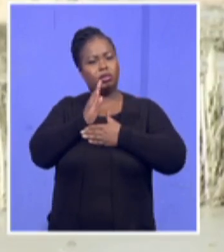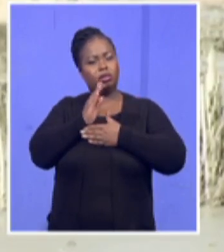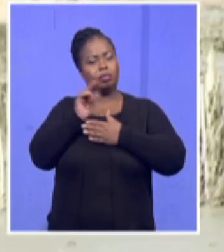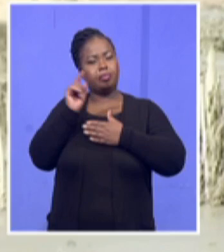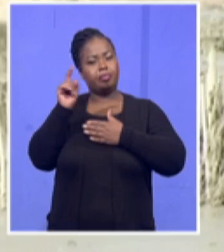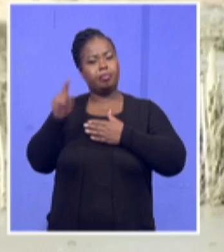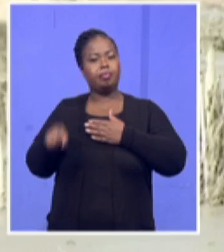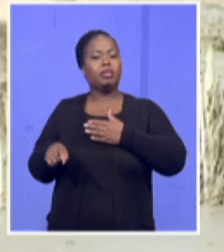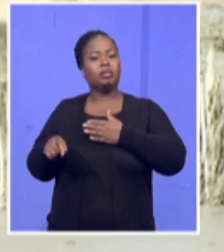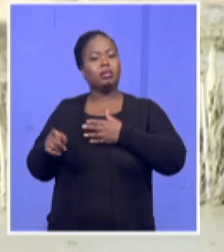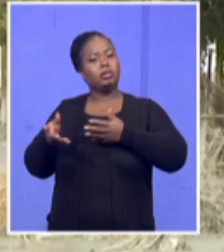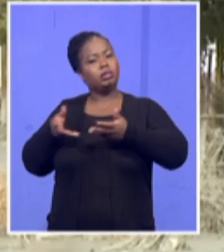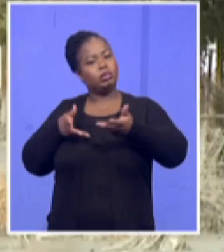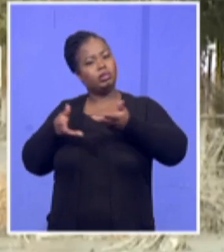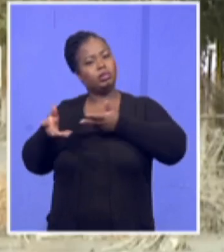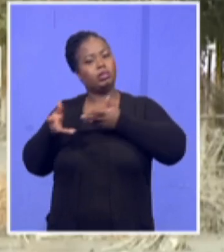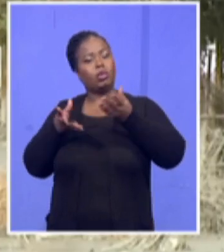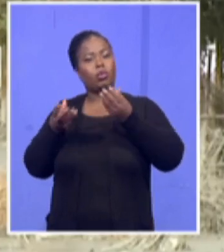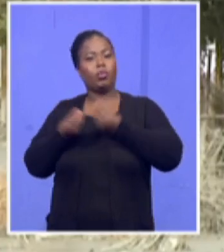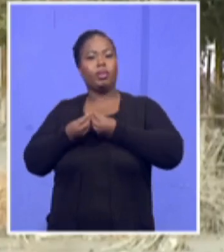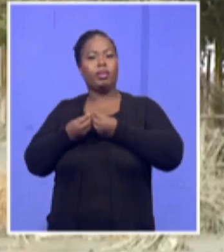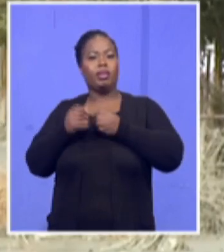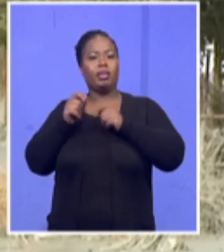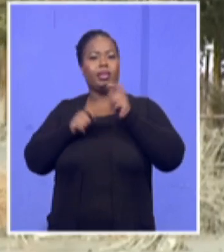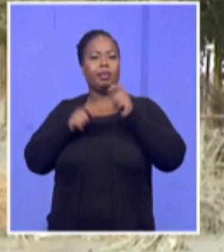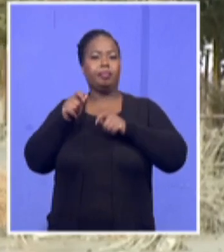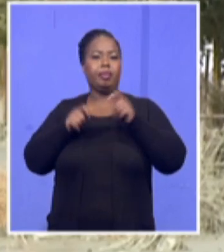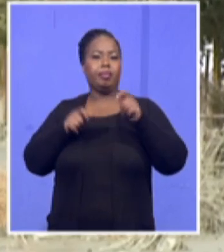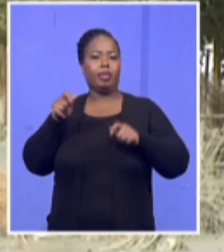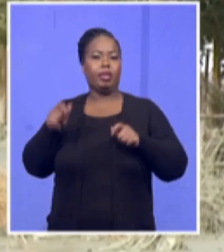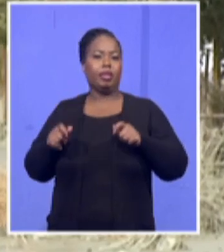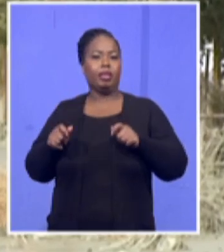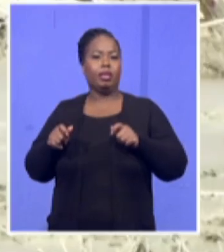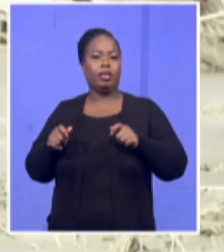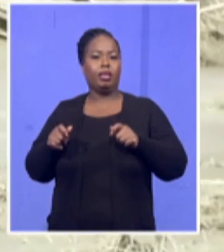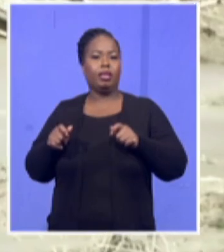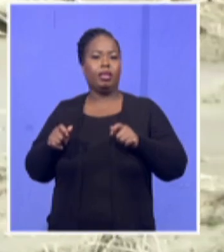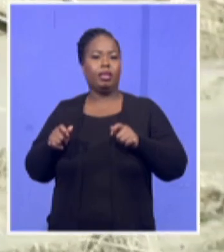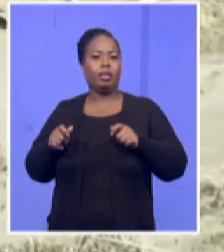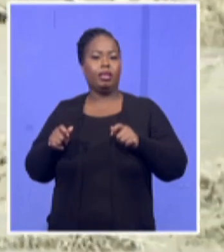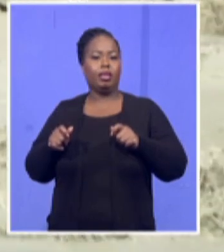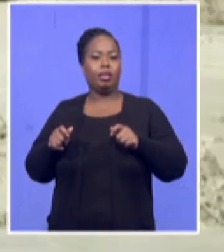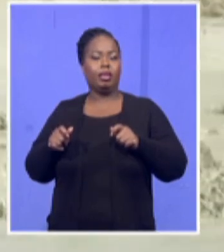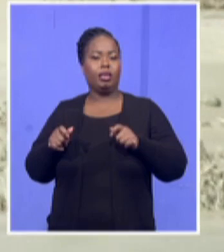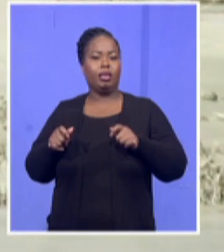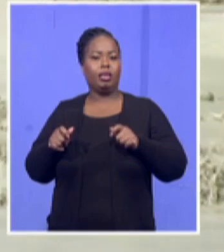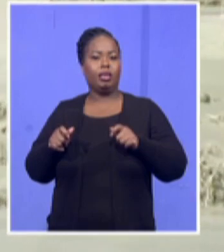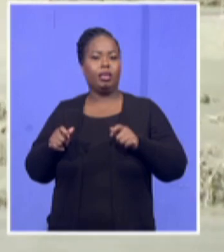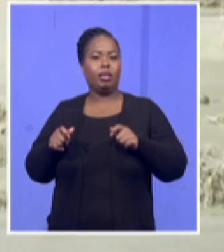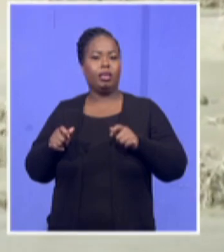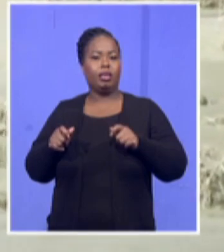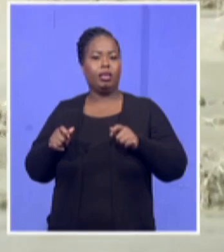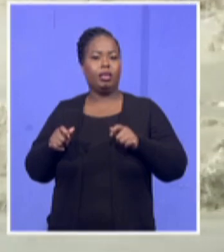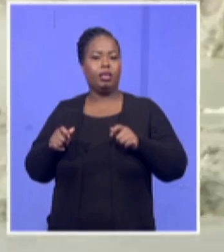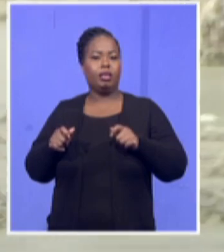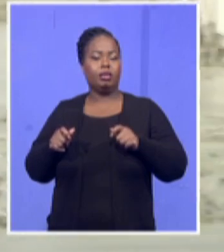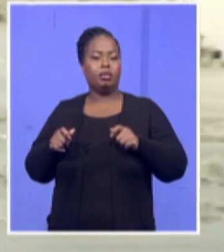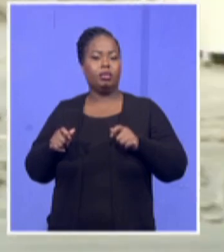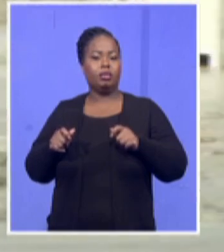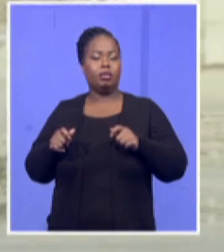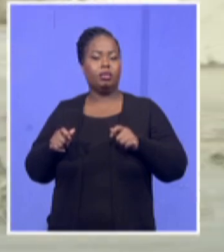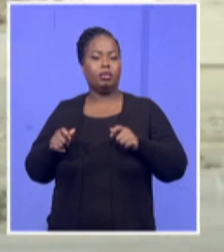must be engaged, they must speak to the people and at all the phases of the tailings facility life